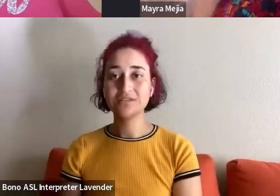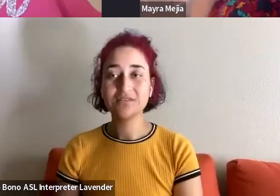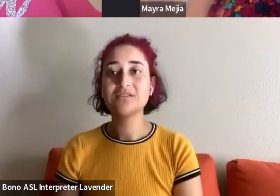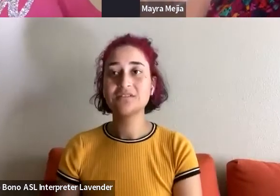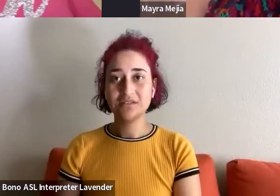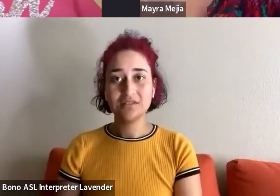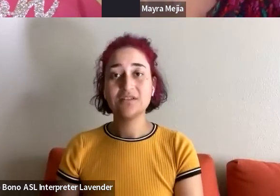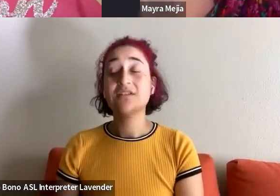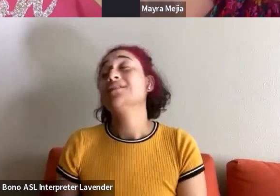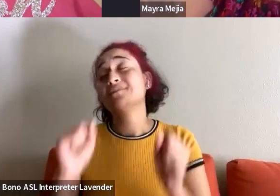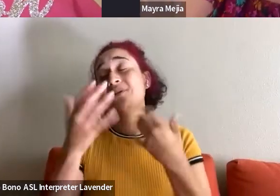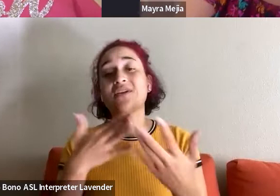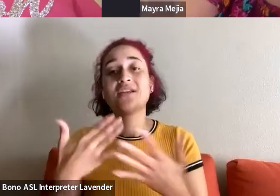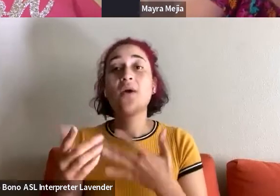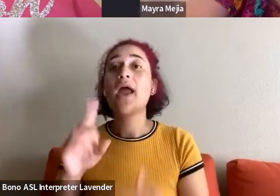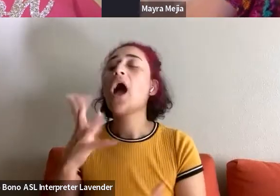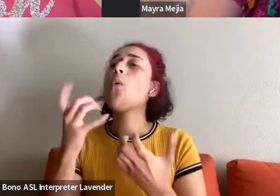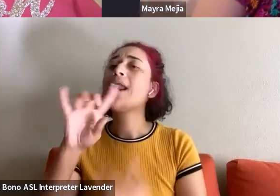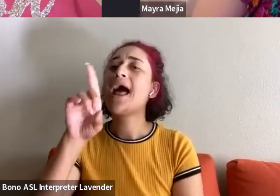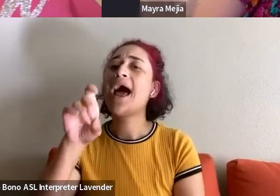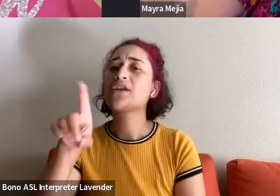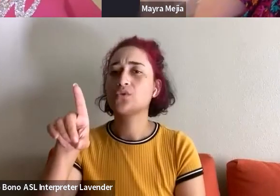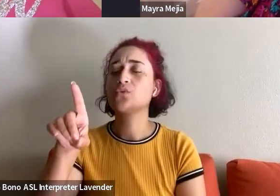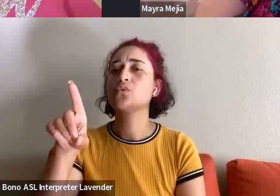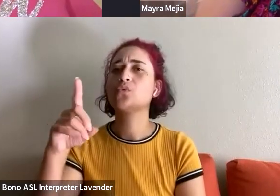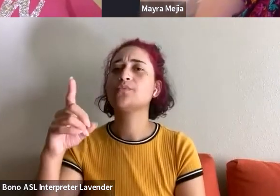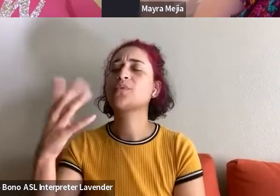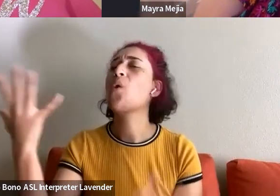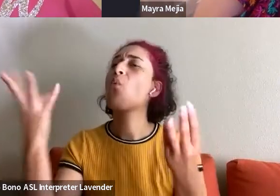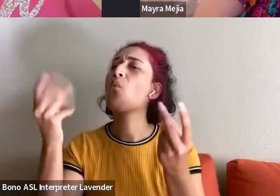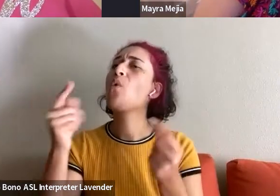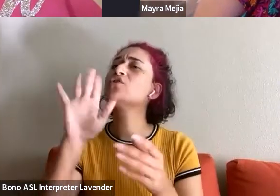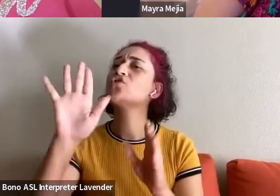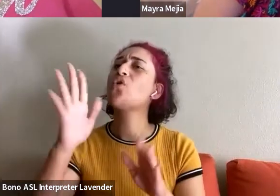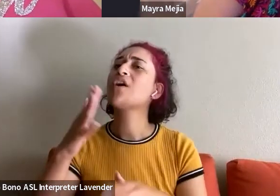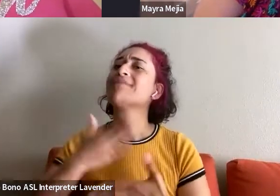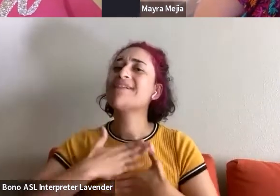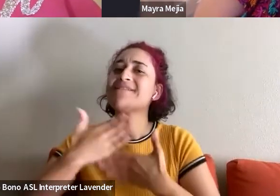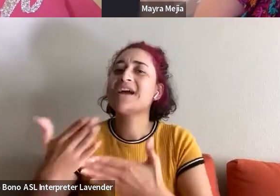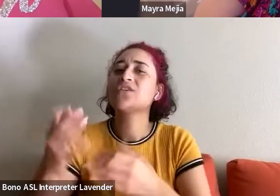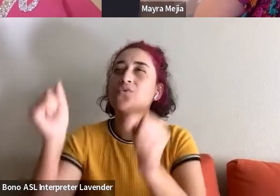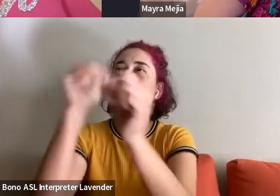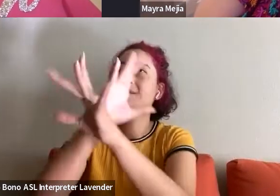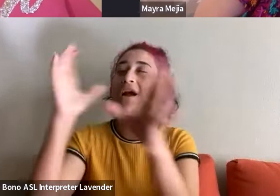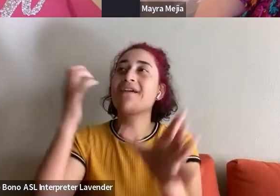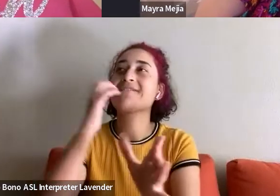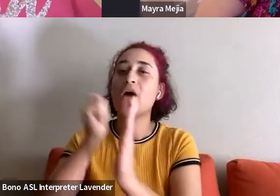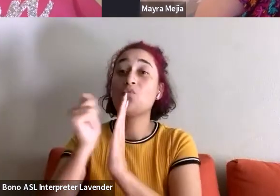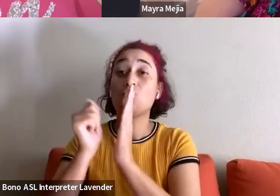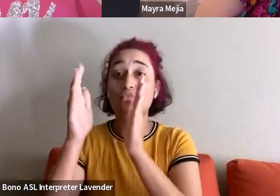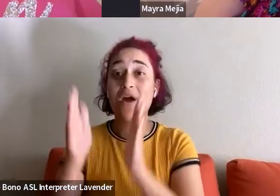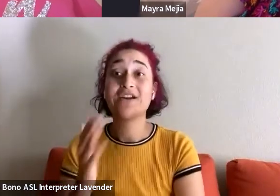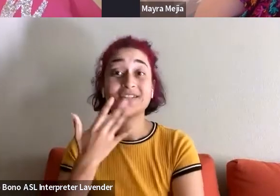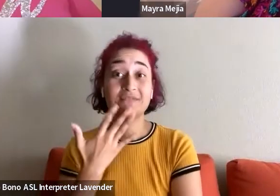So anyway, I wanted to ask you, what's your advice to aspiring fat writers of color who